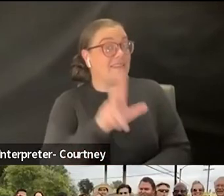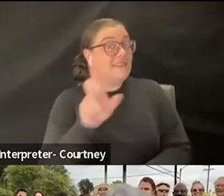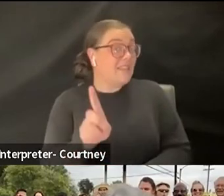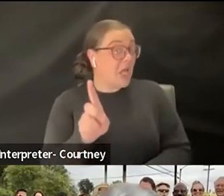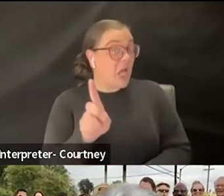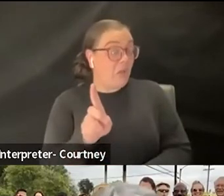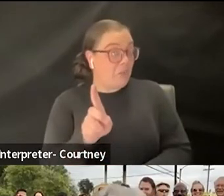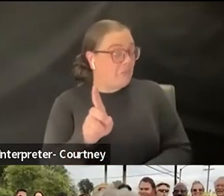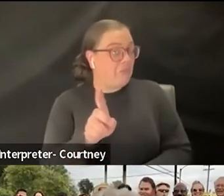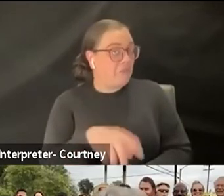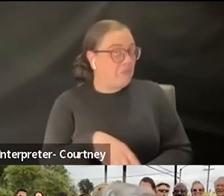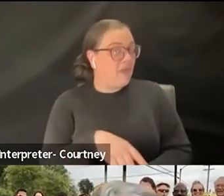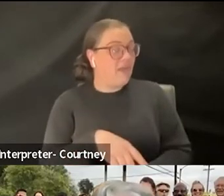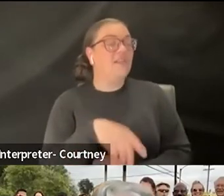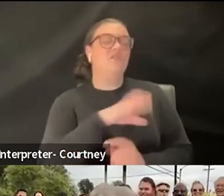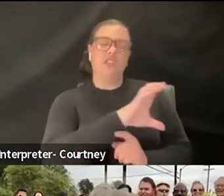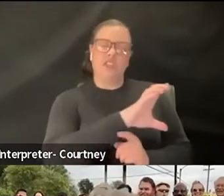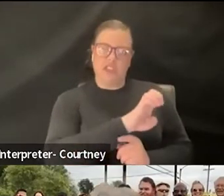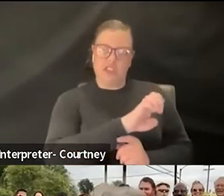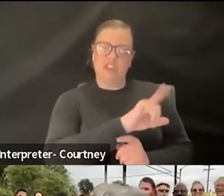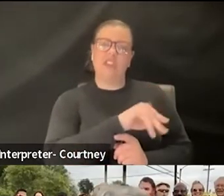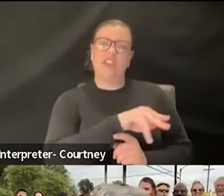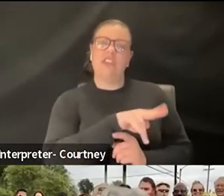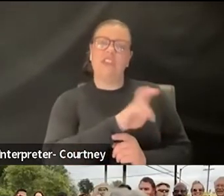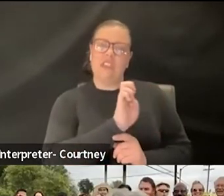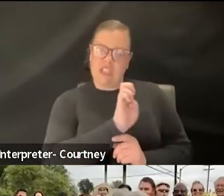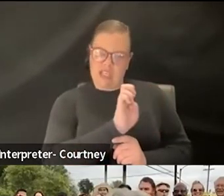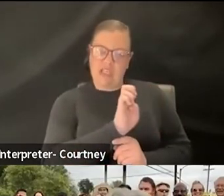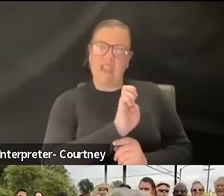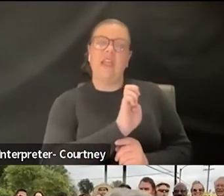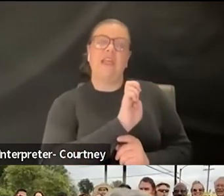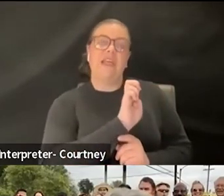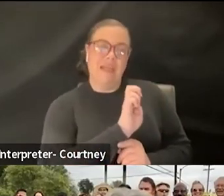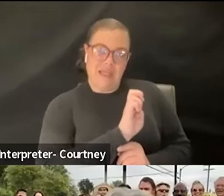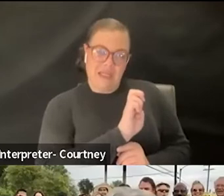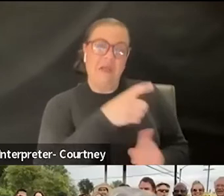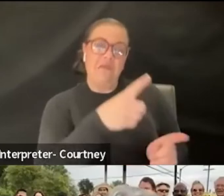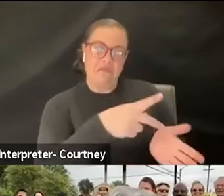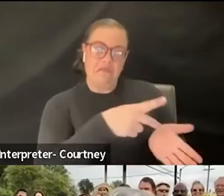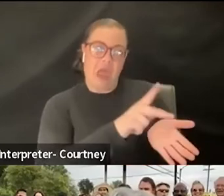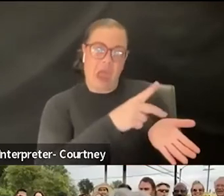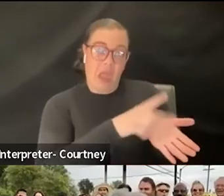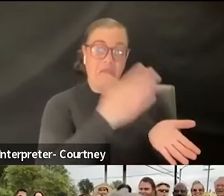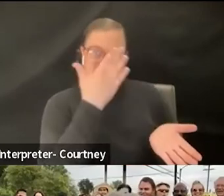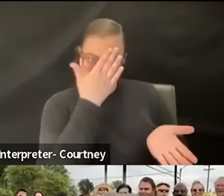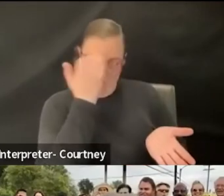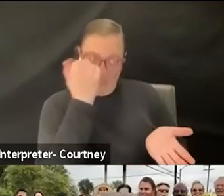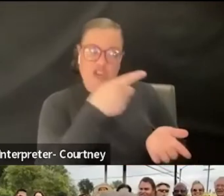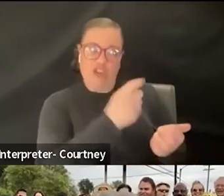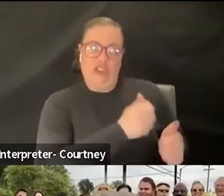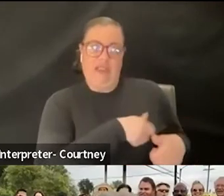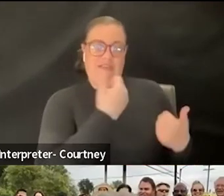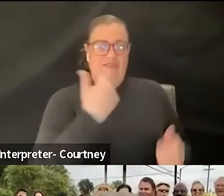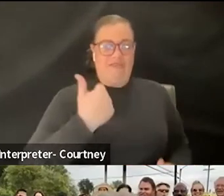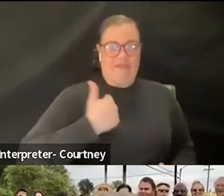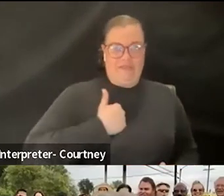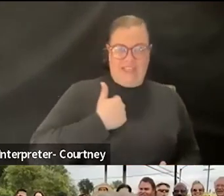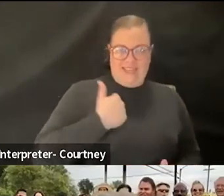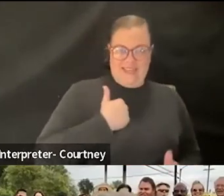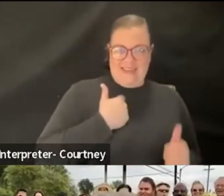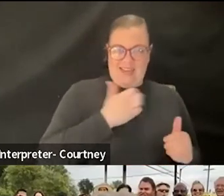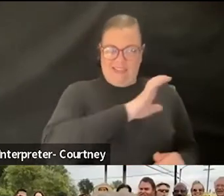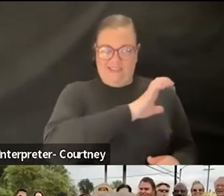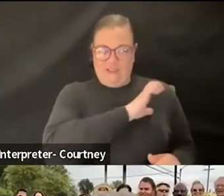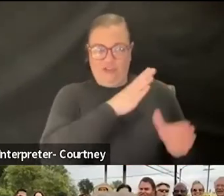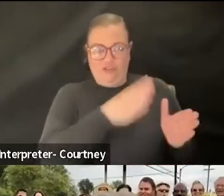paid for terrestrial airplay. Yeah. Nobody else singing on there gets paid. And we leave a